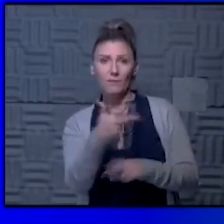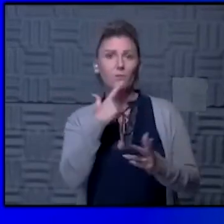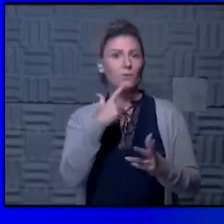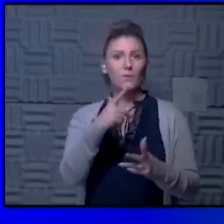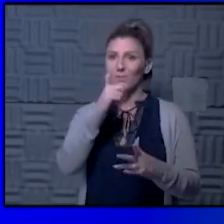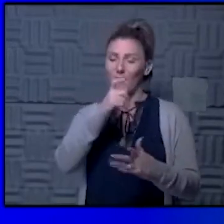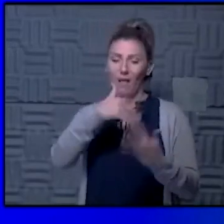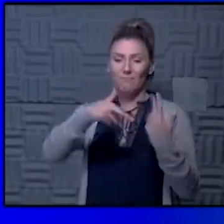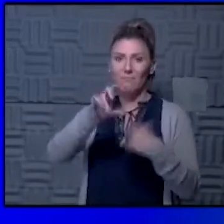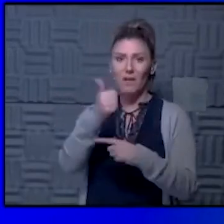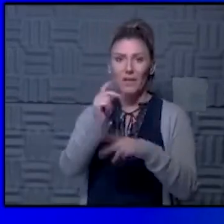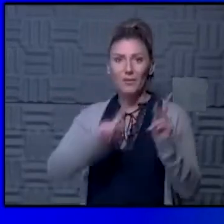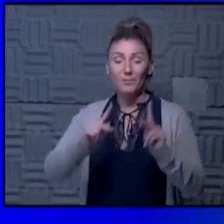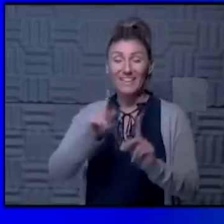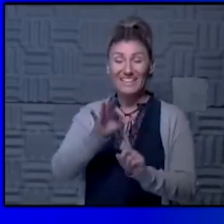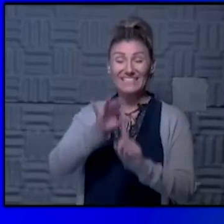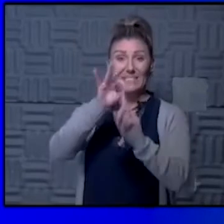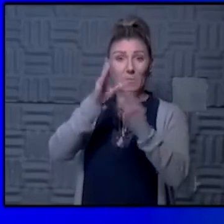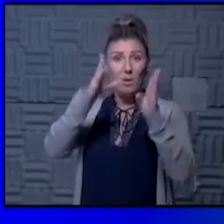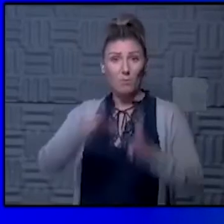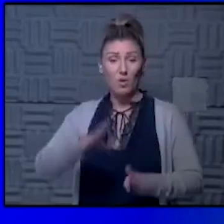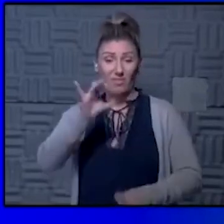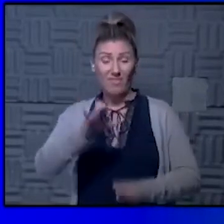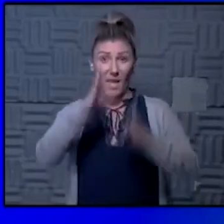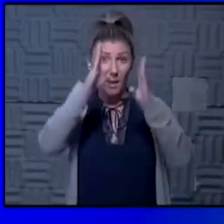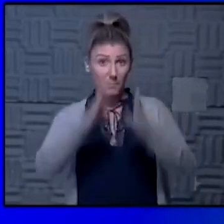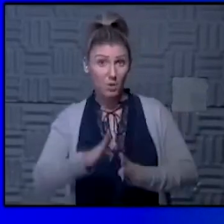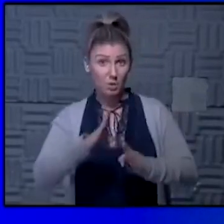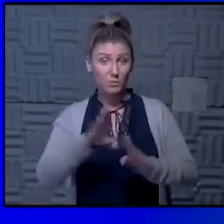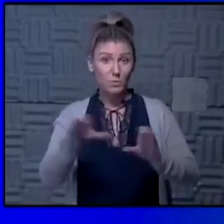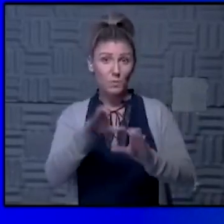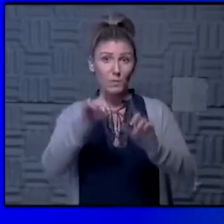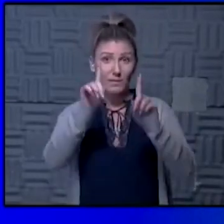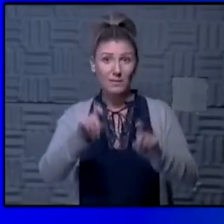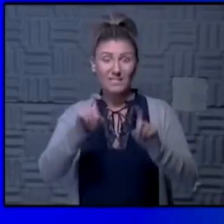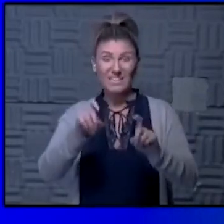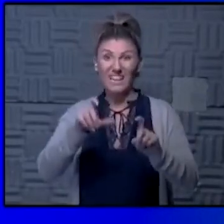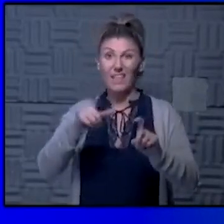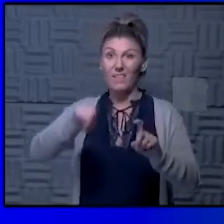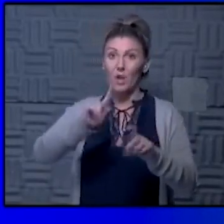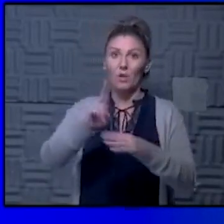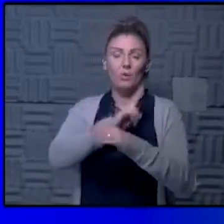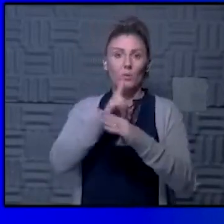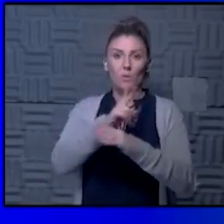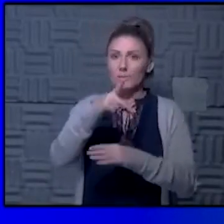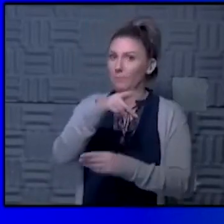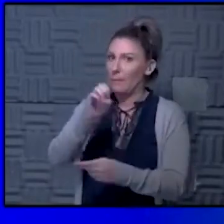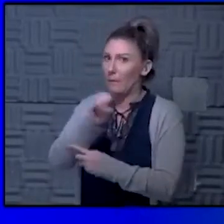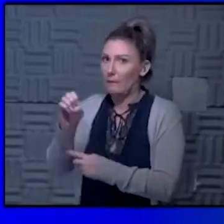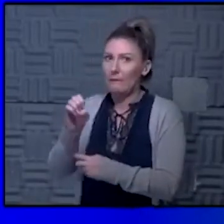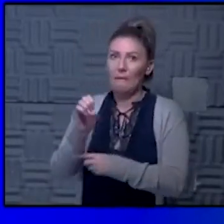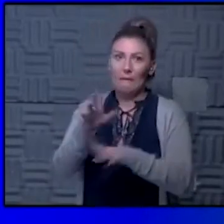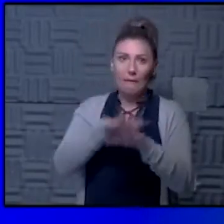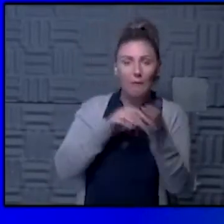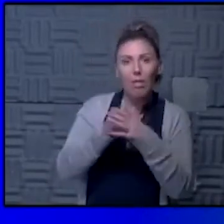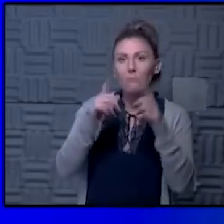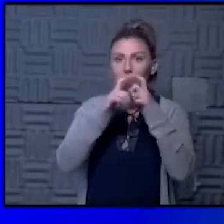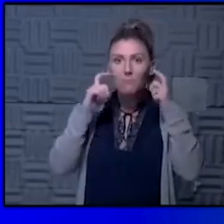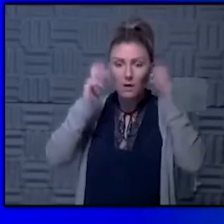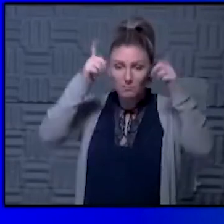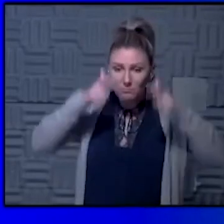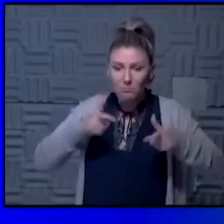be around other people except for the person doing the test. That person is wearing a lot of PPE. Anybody doing these tests is going to